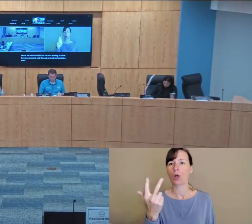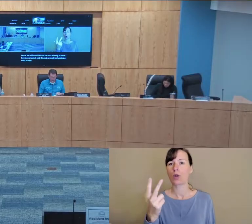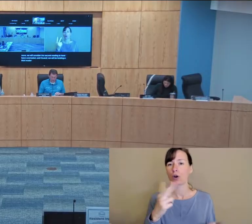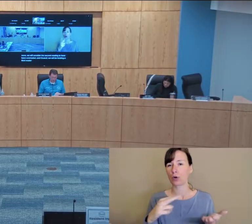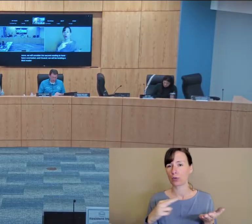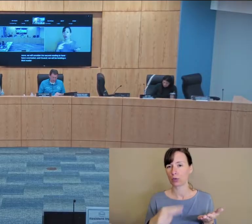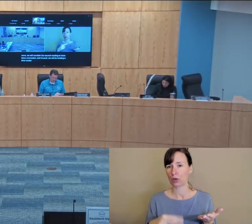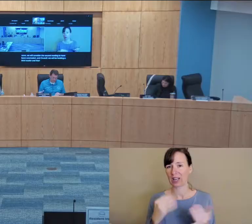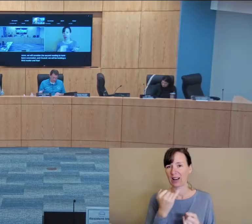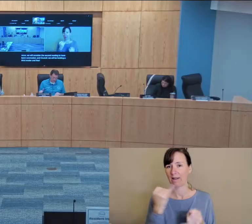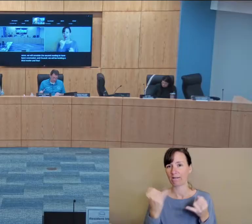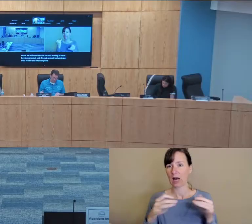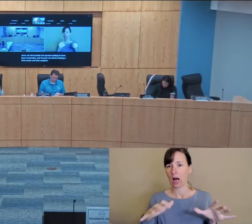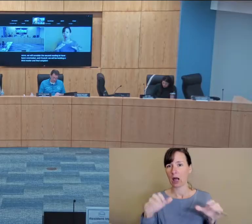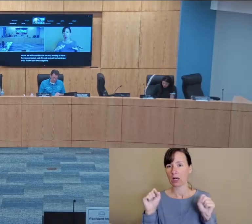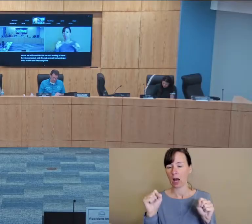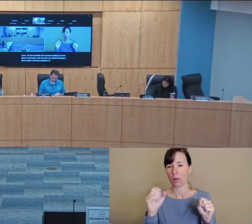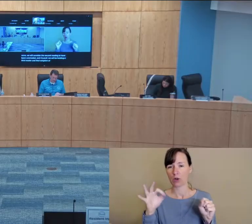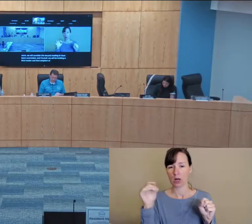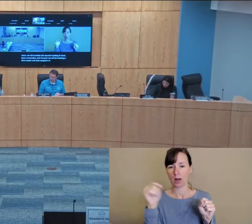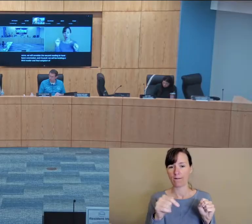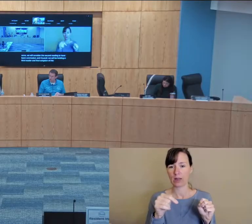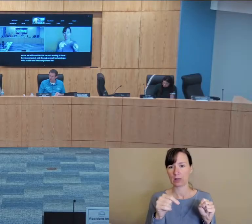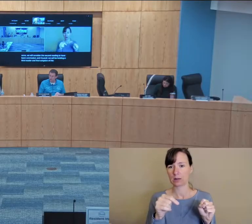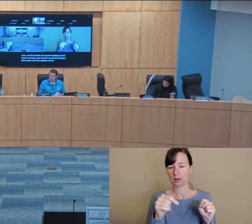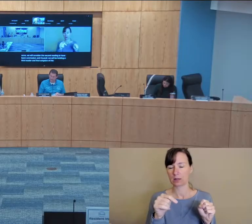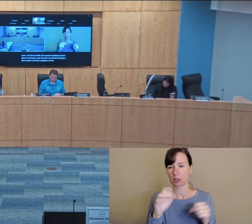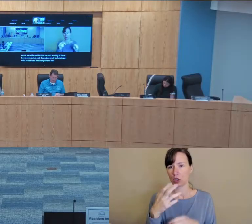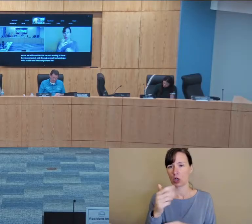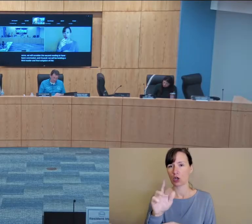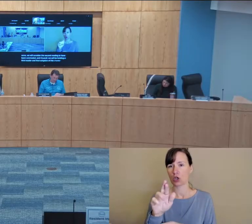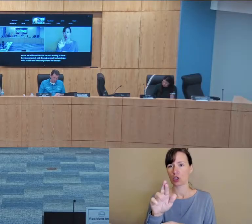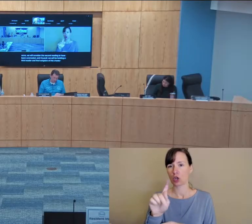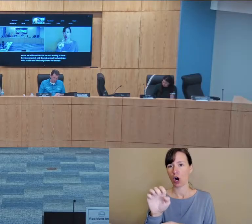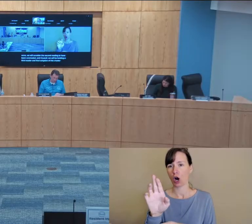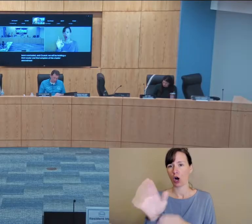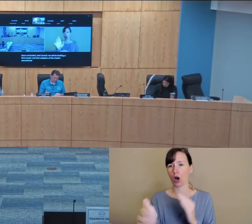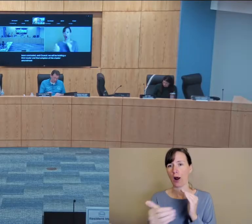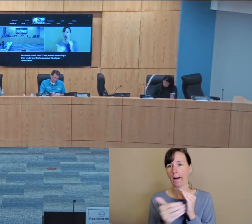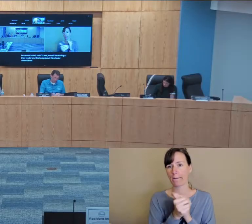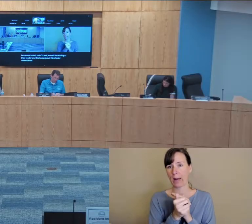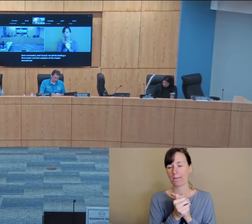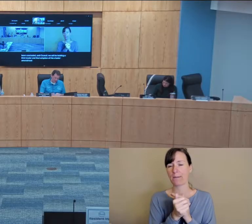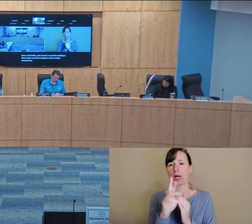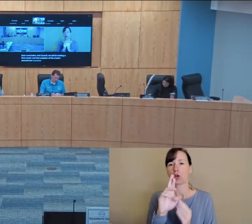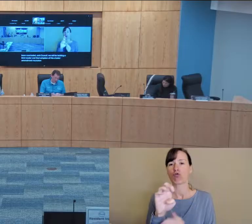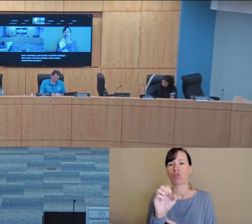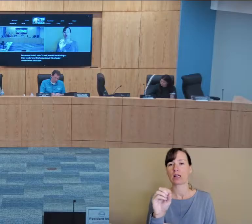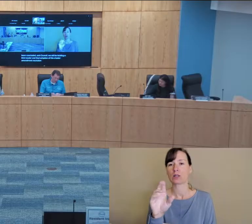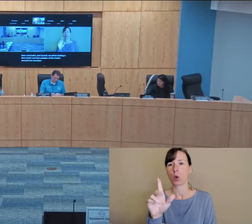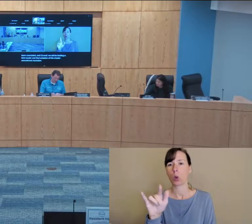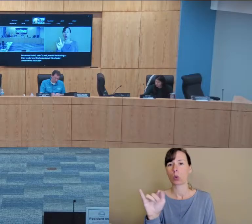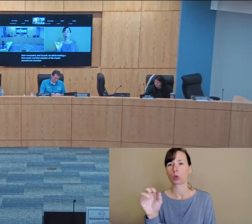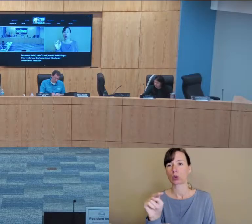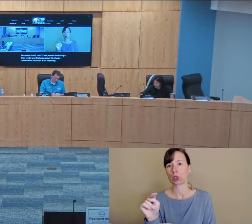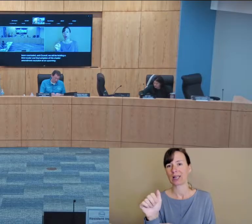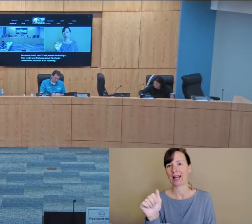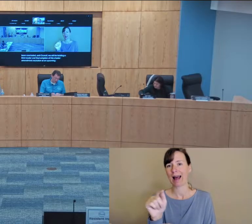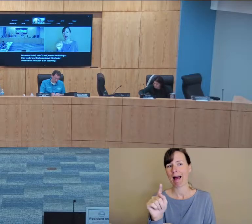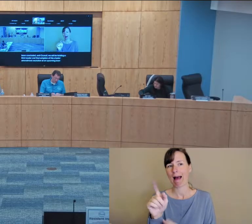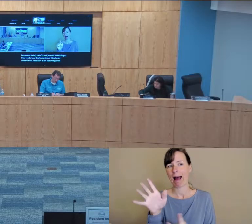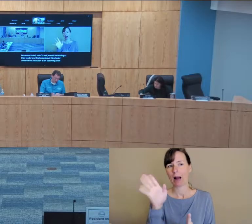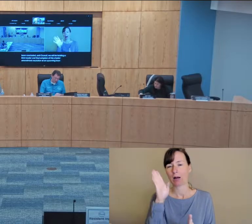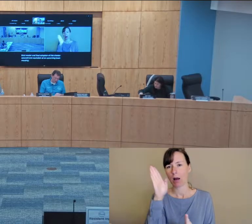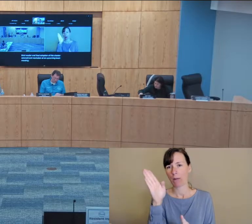and final adoption of this charter amendment resolution at an upcoming town